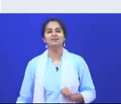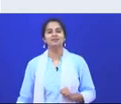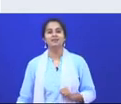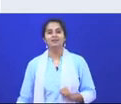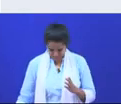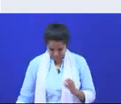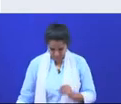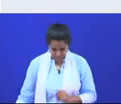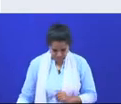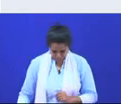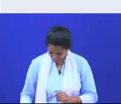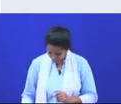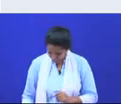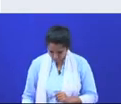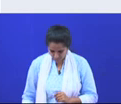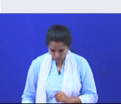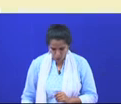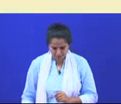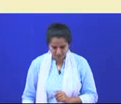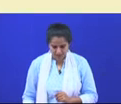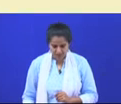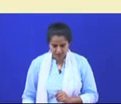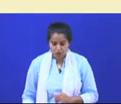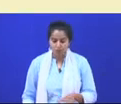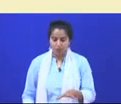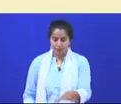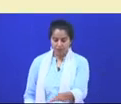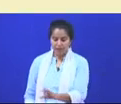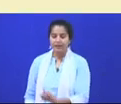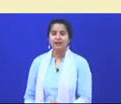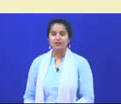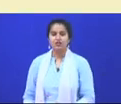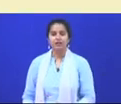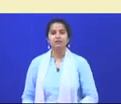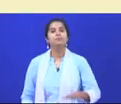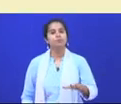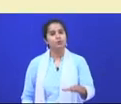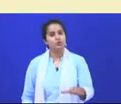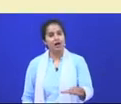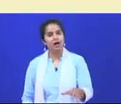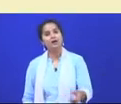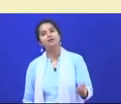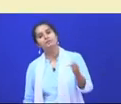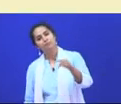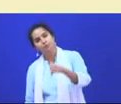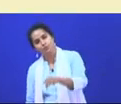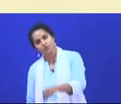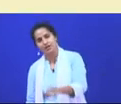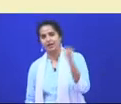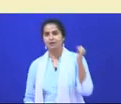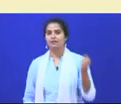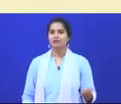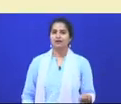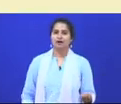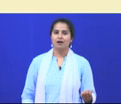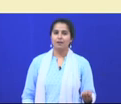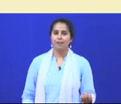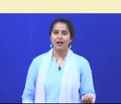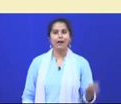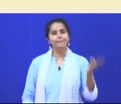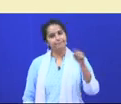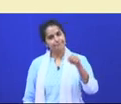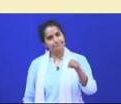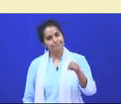kim asti, etc. All right, so in a nutshell, purushaha, purushe,